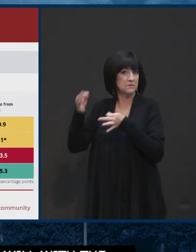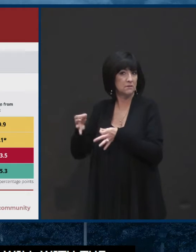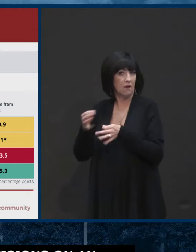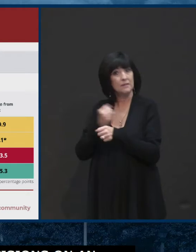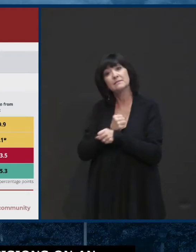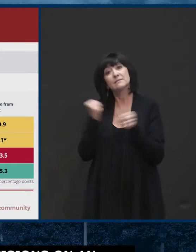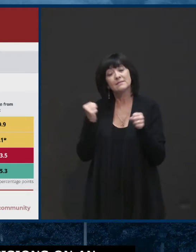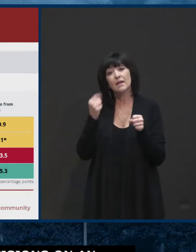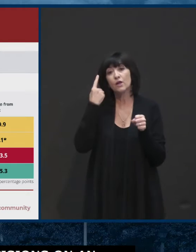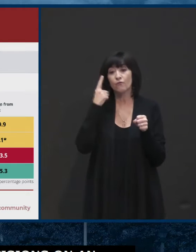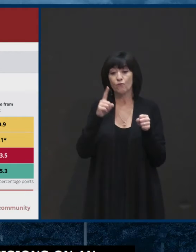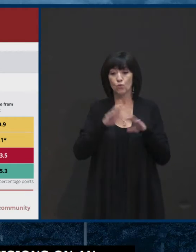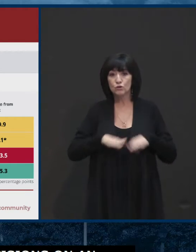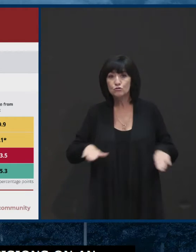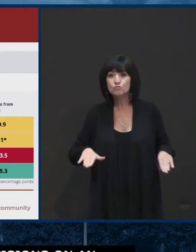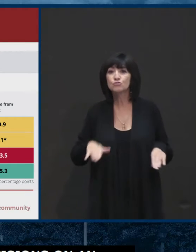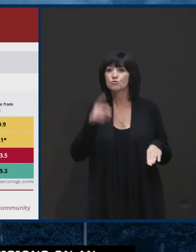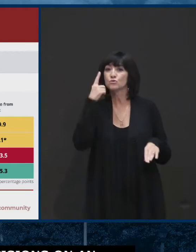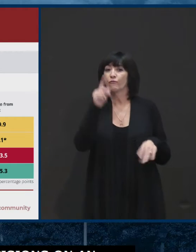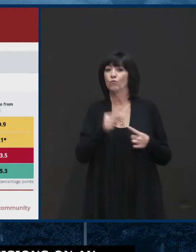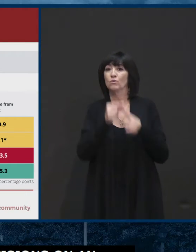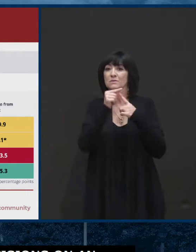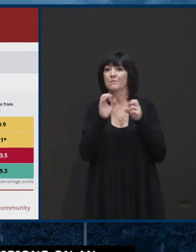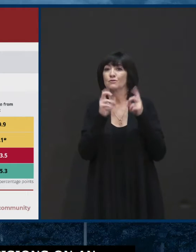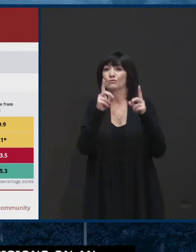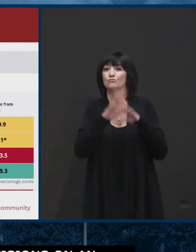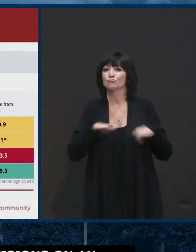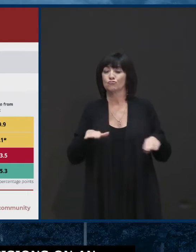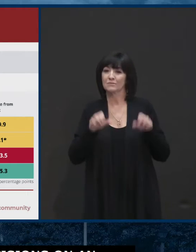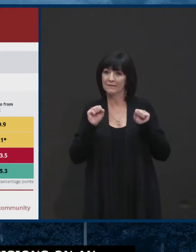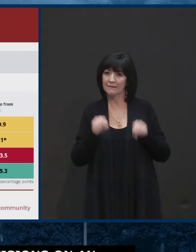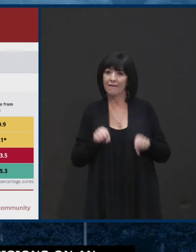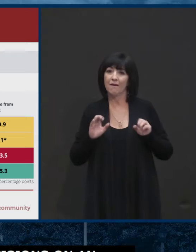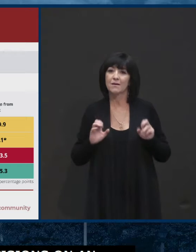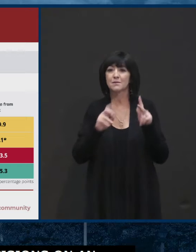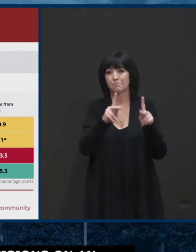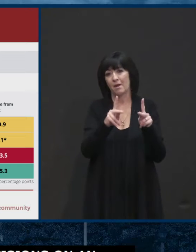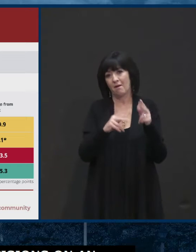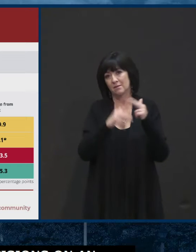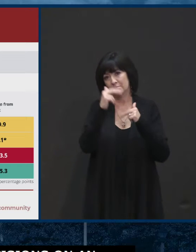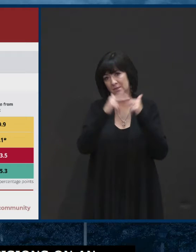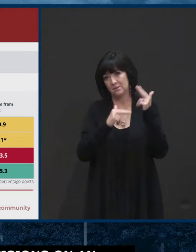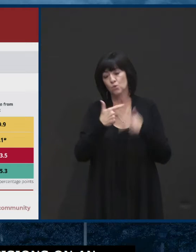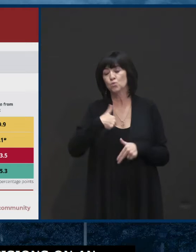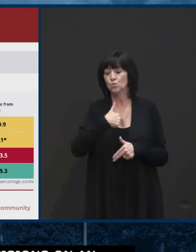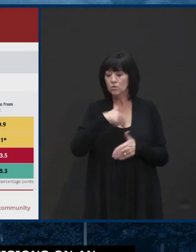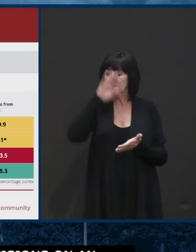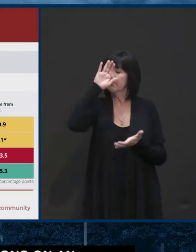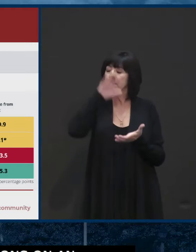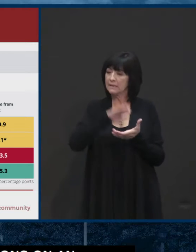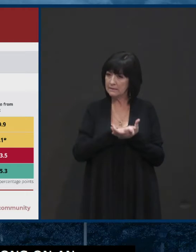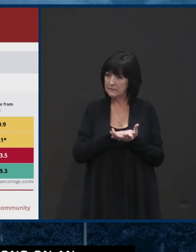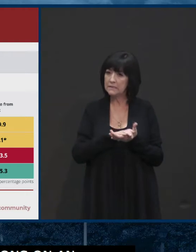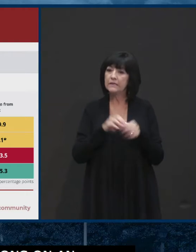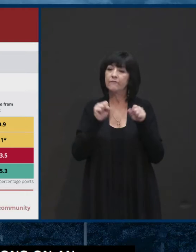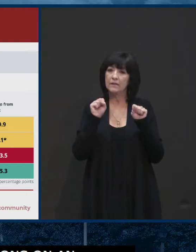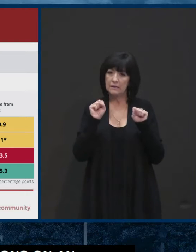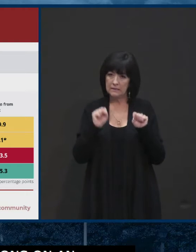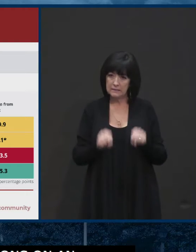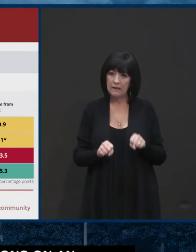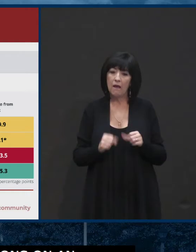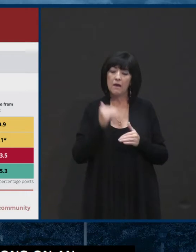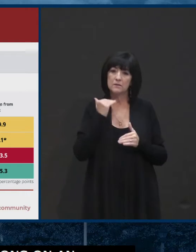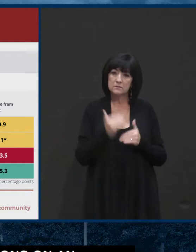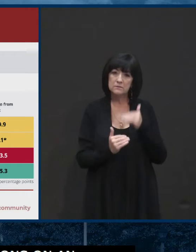decisions on an individual district by district basis. We continue to believe that that's the way to do it, as long as folks are